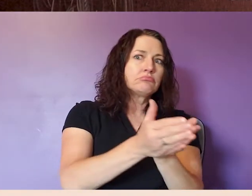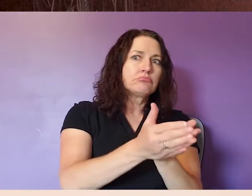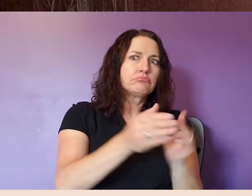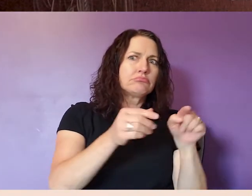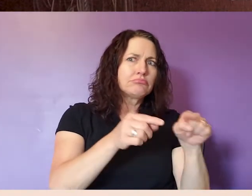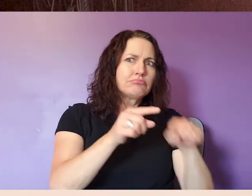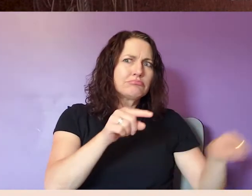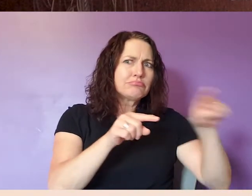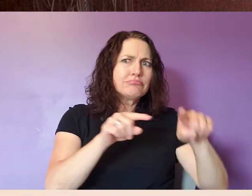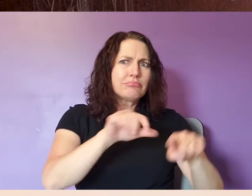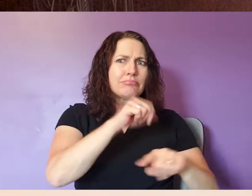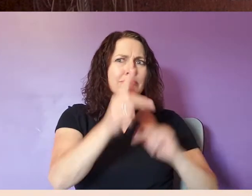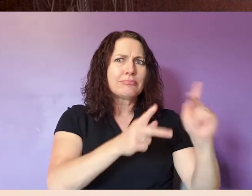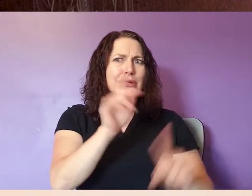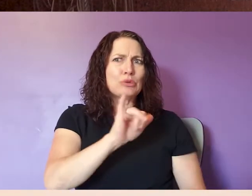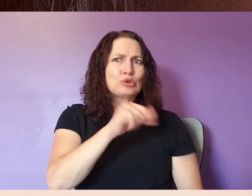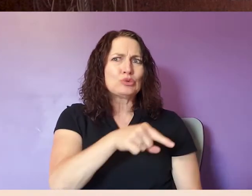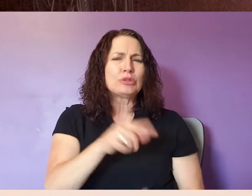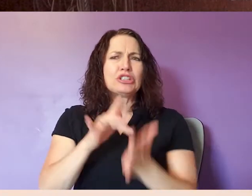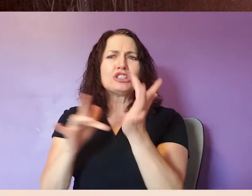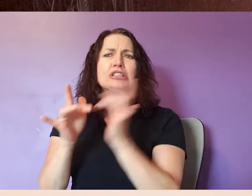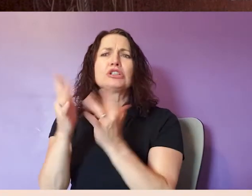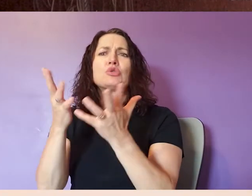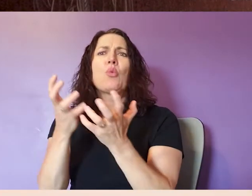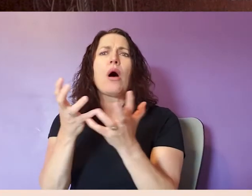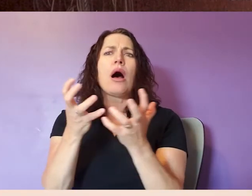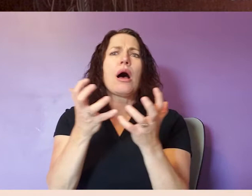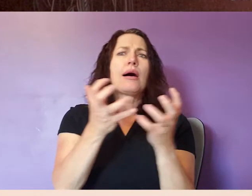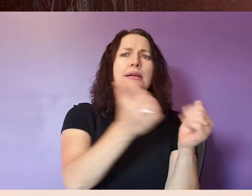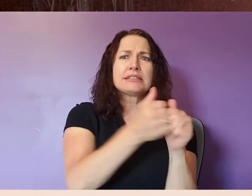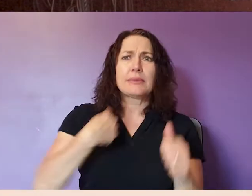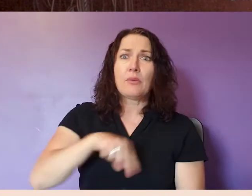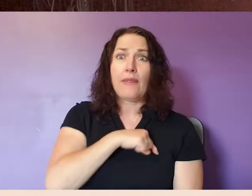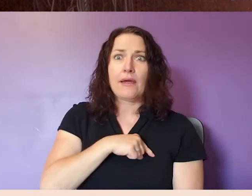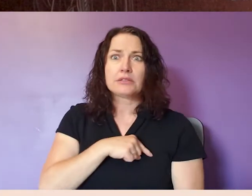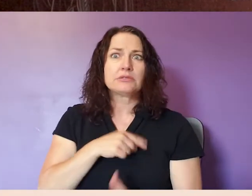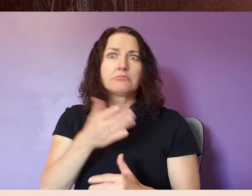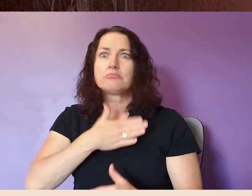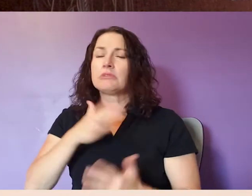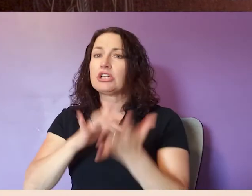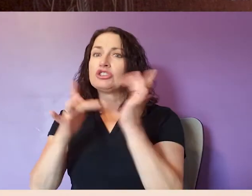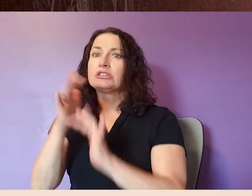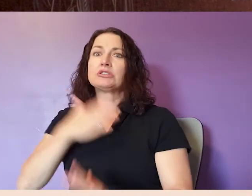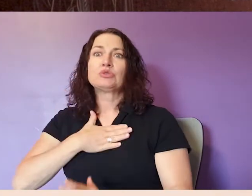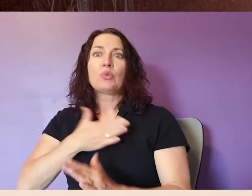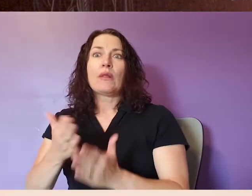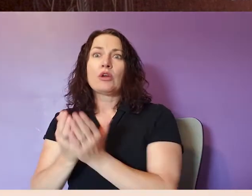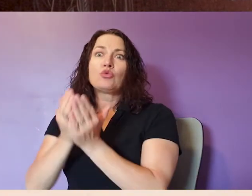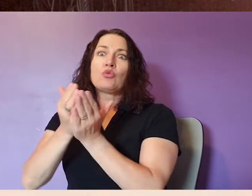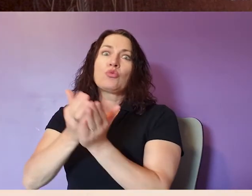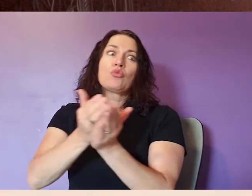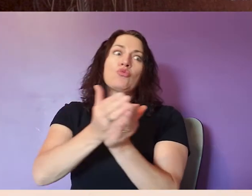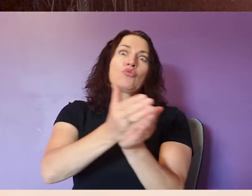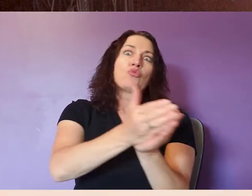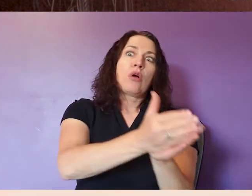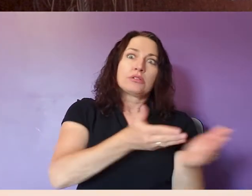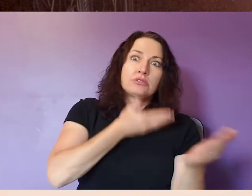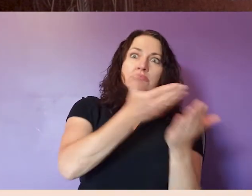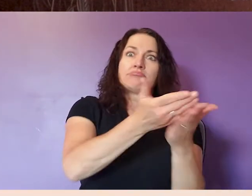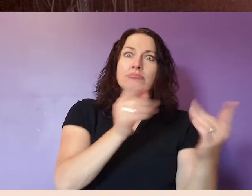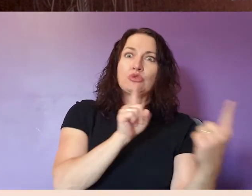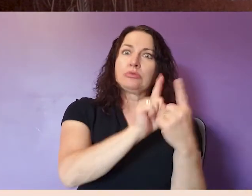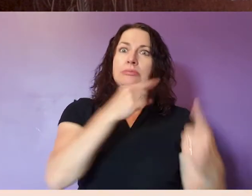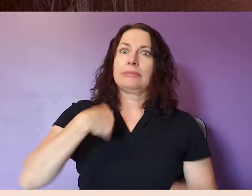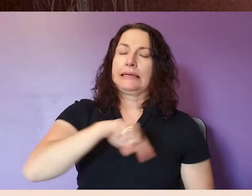the object of prayer then is a reception of god's